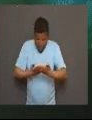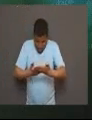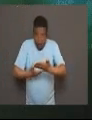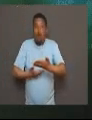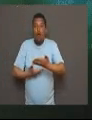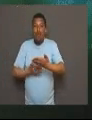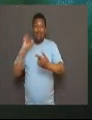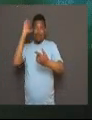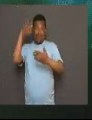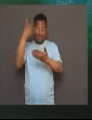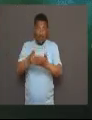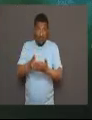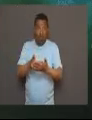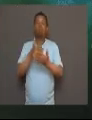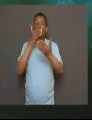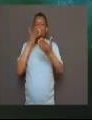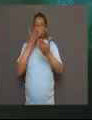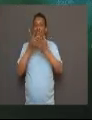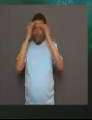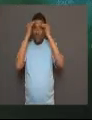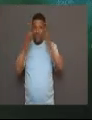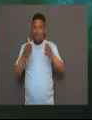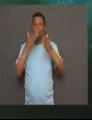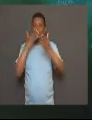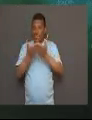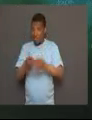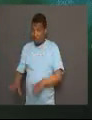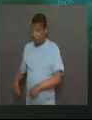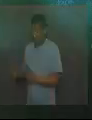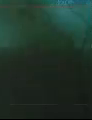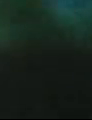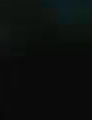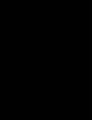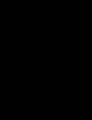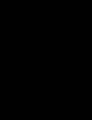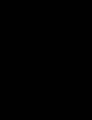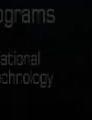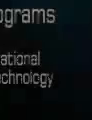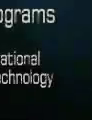Until next time, thank you, teacher. Thank you, students.